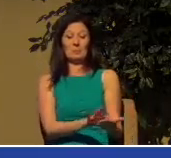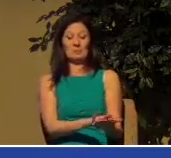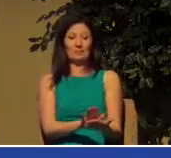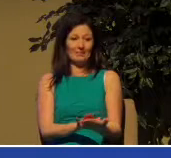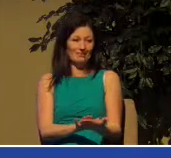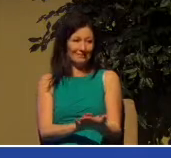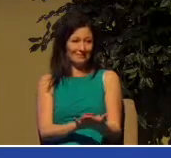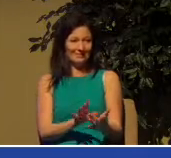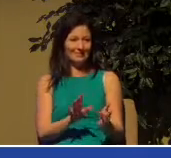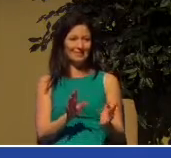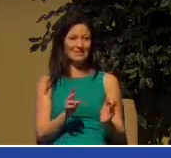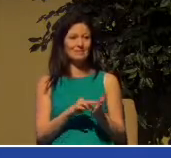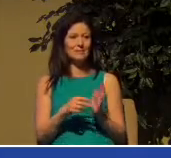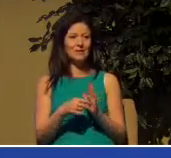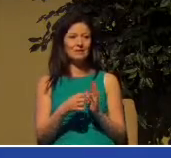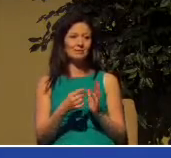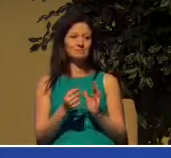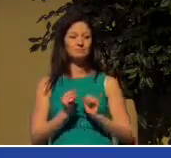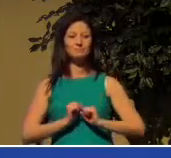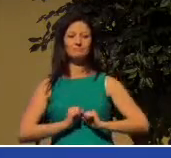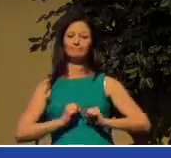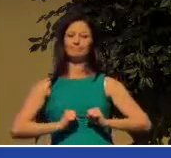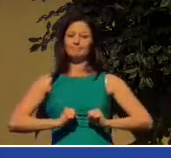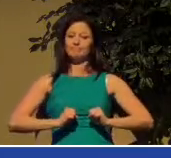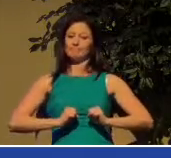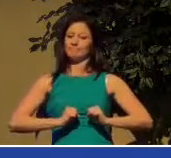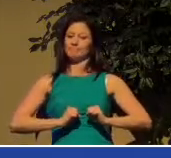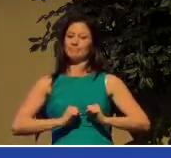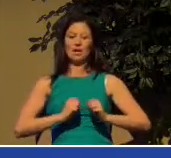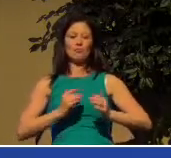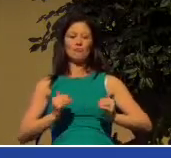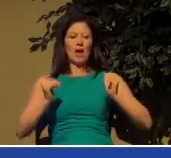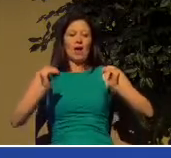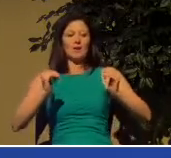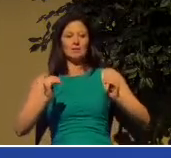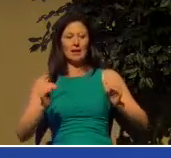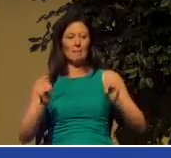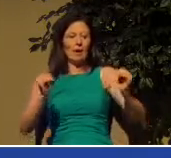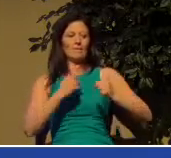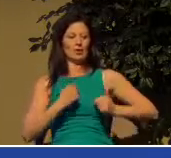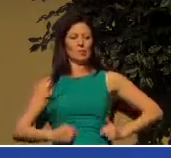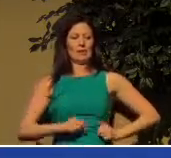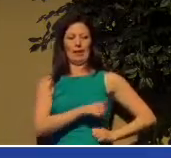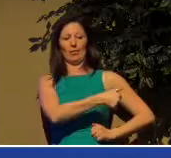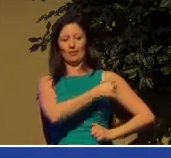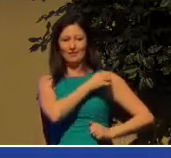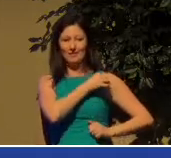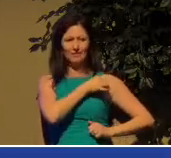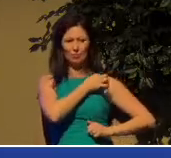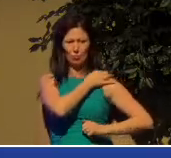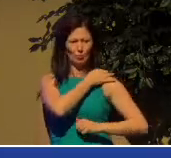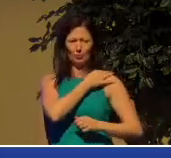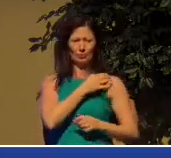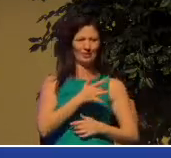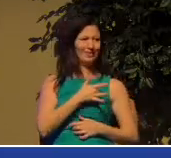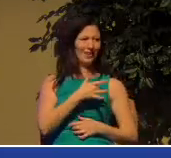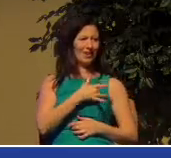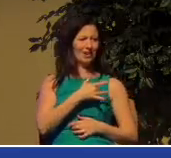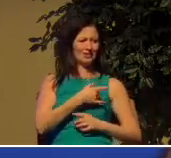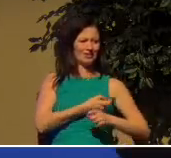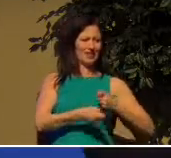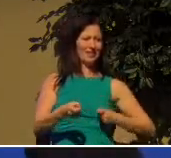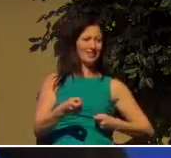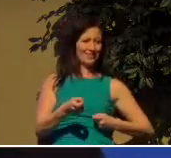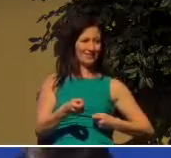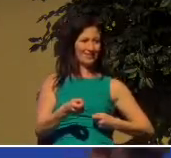just rising above the fray of humanity. It is a heart transplant. It